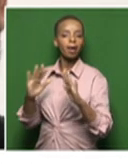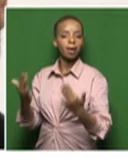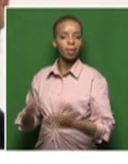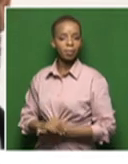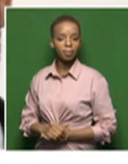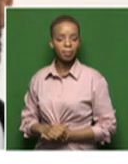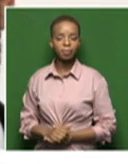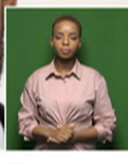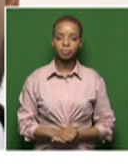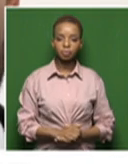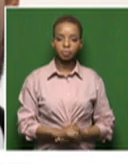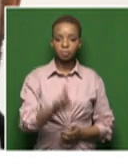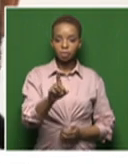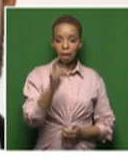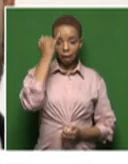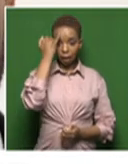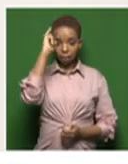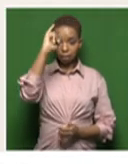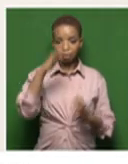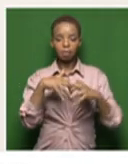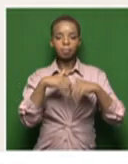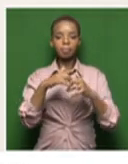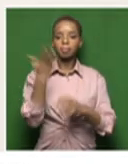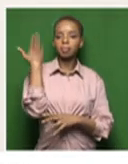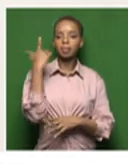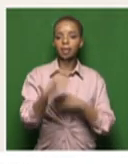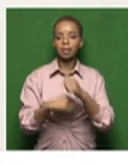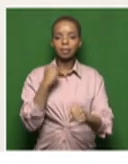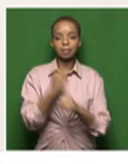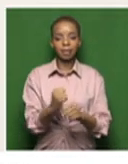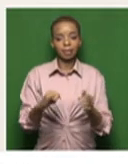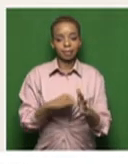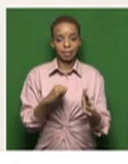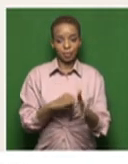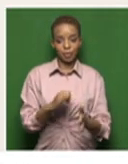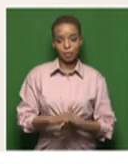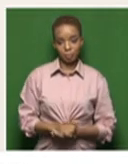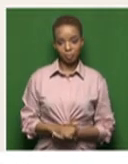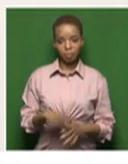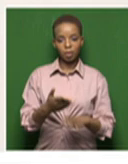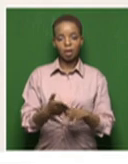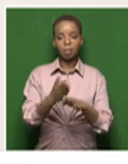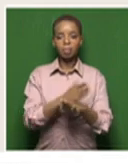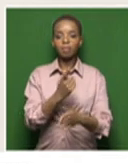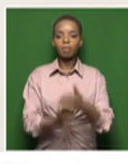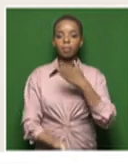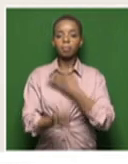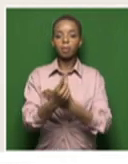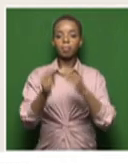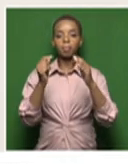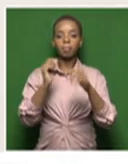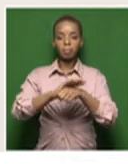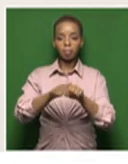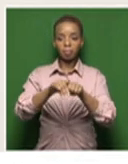So the idea actually came about last year, January. So it was before the COVID outbreak.